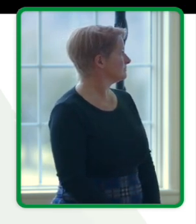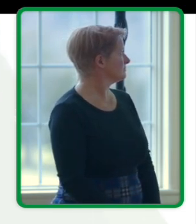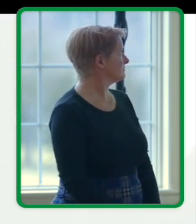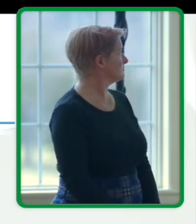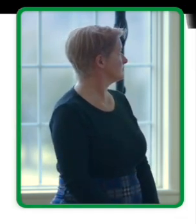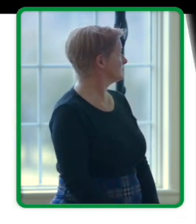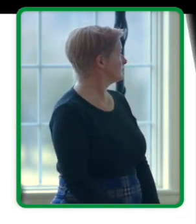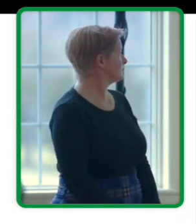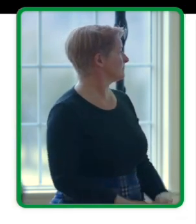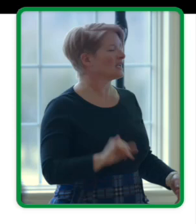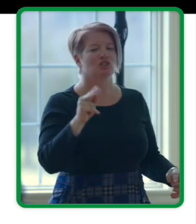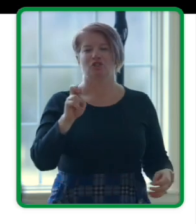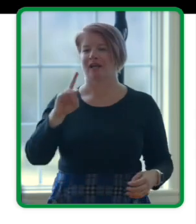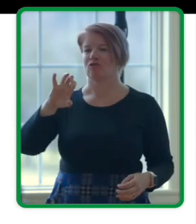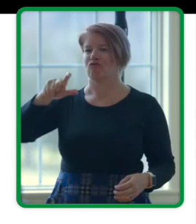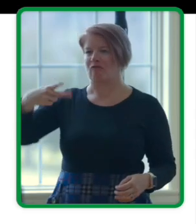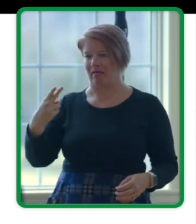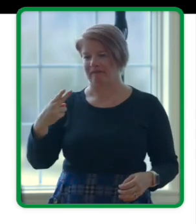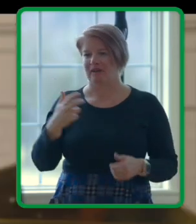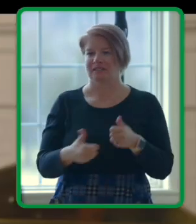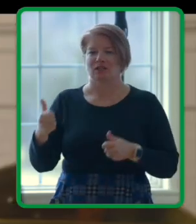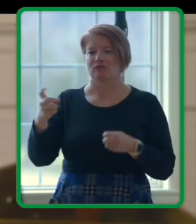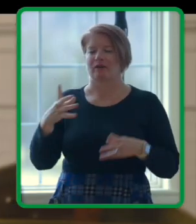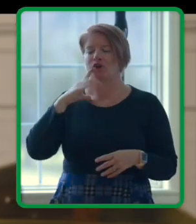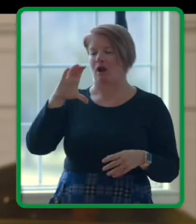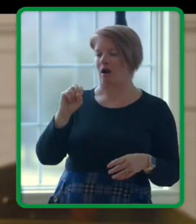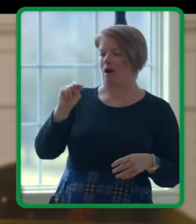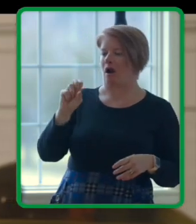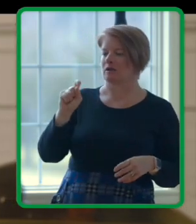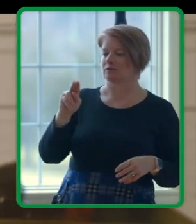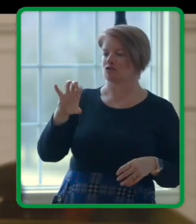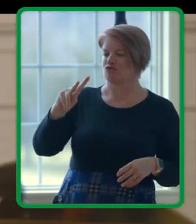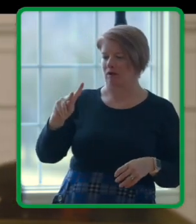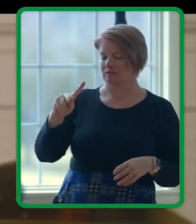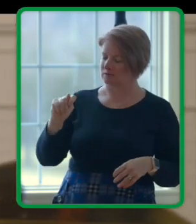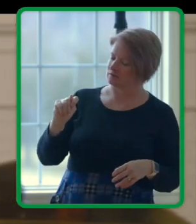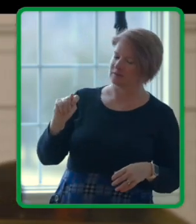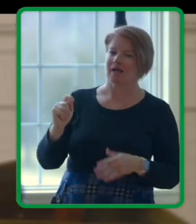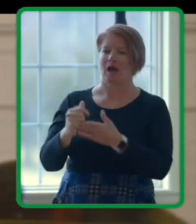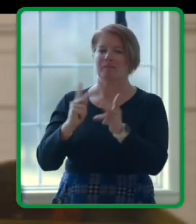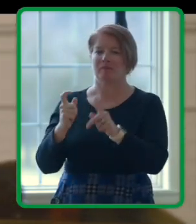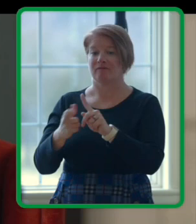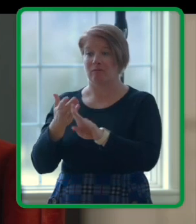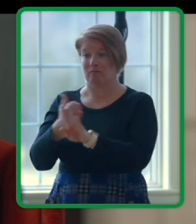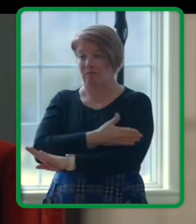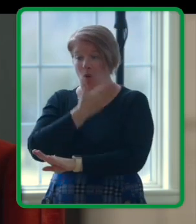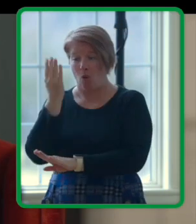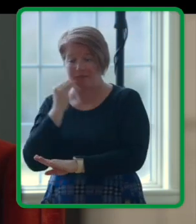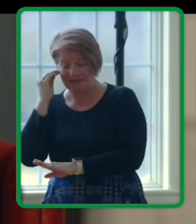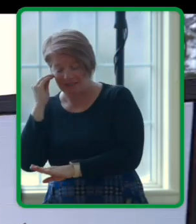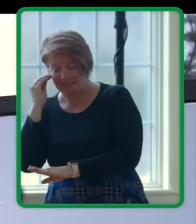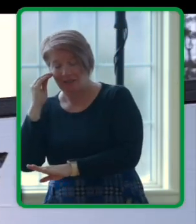I'm Jane Ralph. I'm the Executive Director of Construct. Construct works with folks from coming out of homelessness all the way to homeownership. We have over